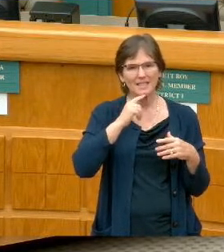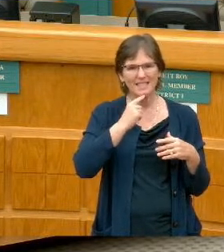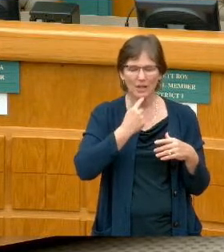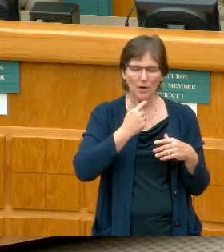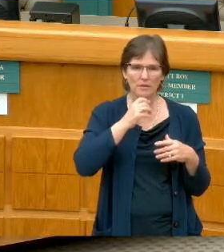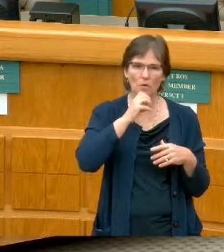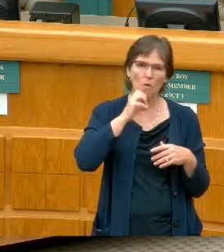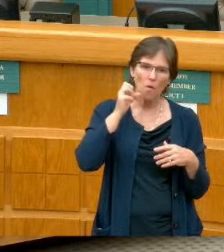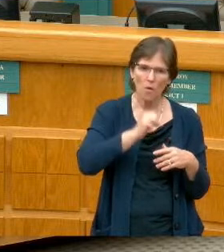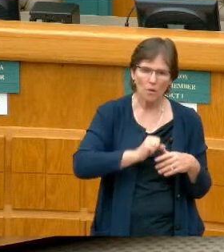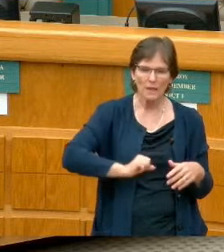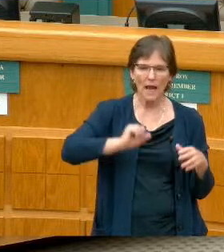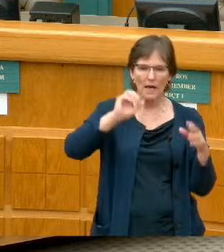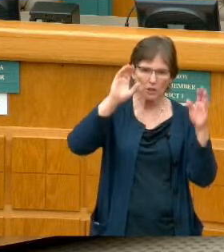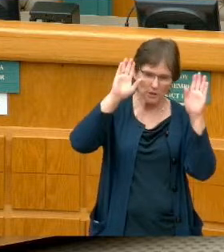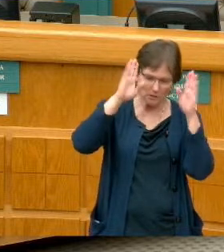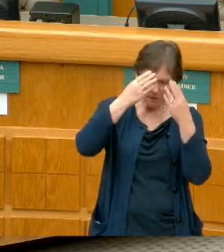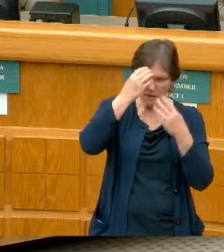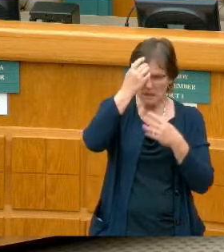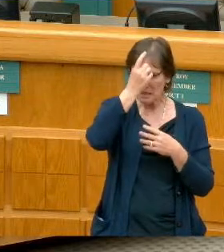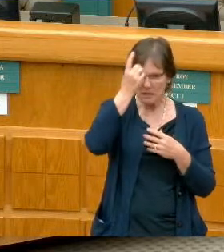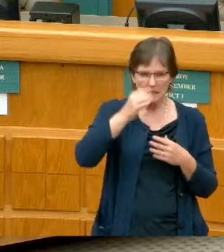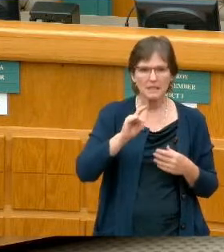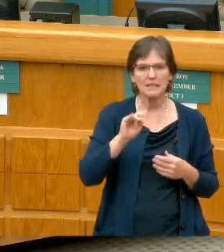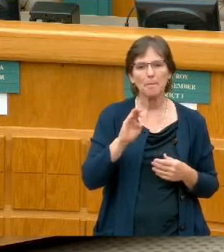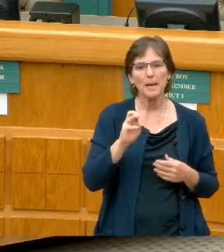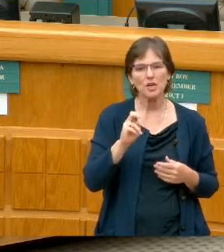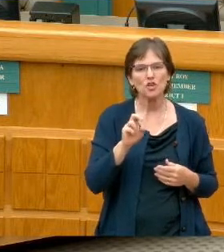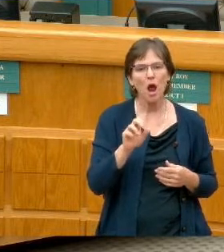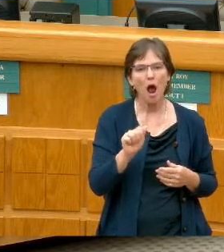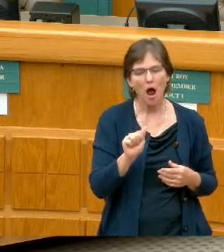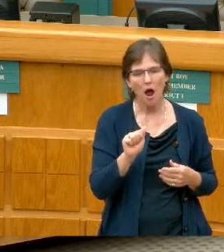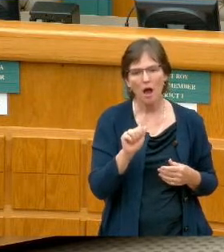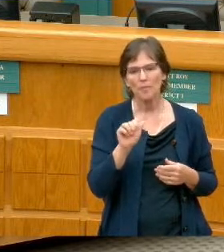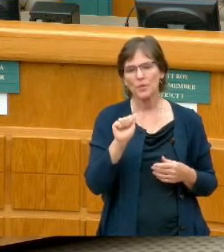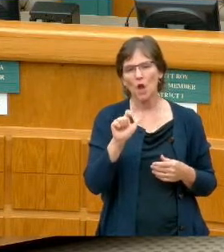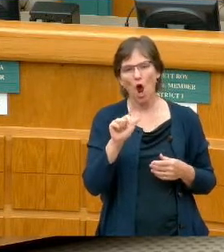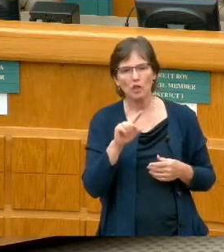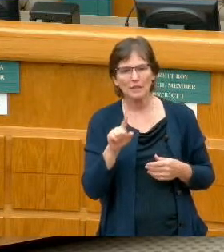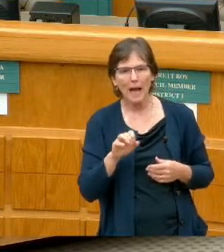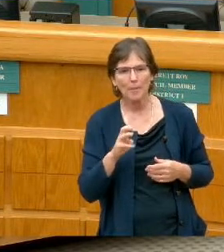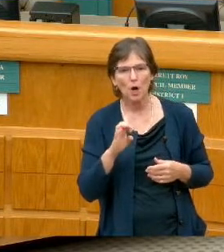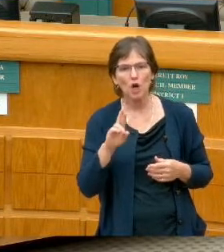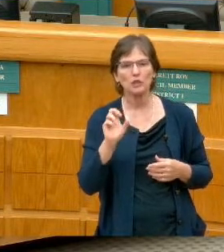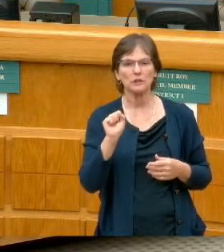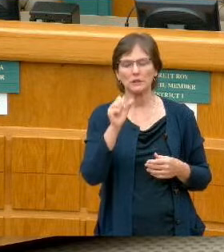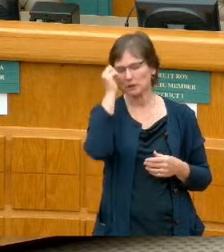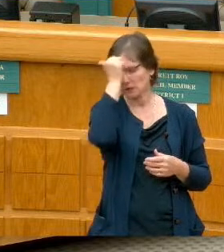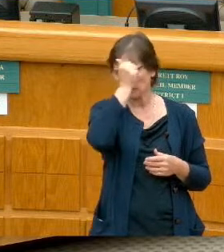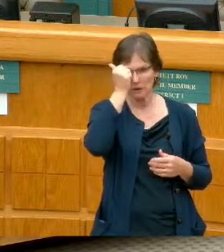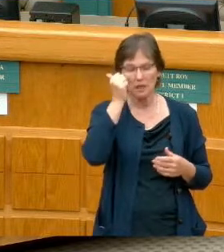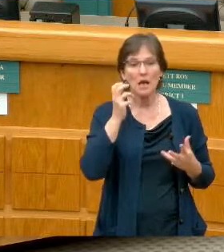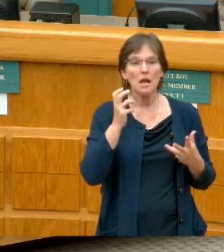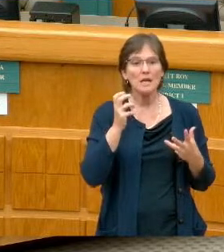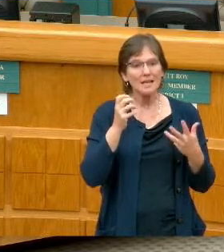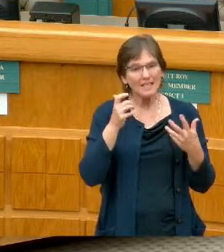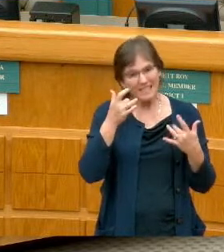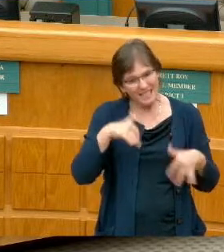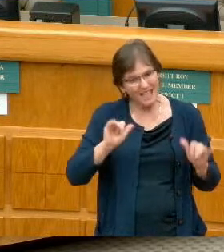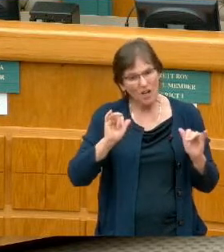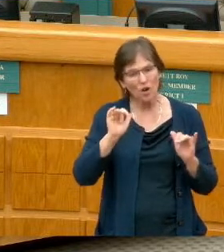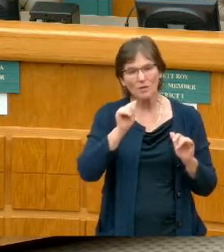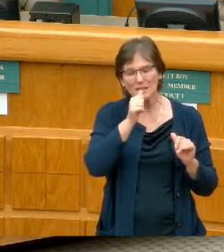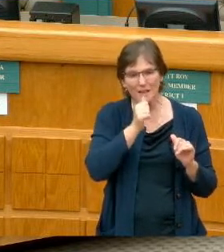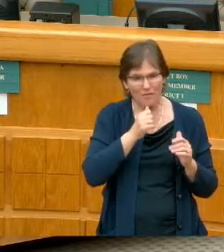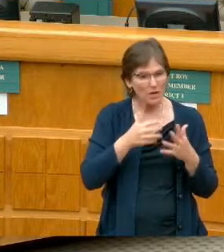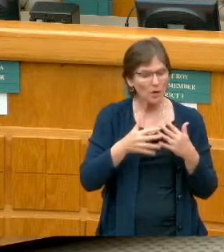hug. And so for all of those families who are waiting to be close to their loved ones again, we would just remind you, keep using those